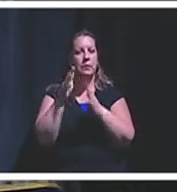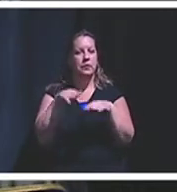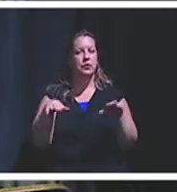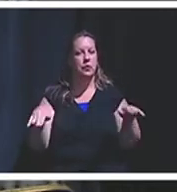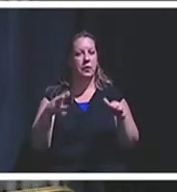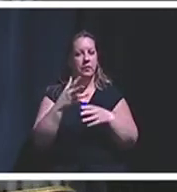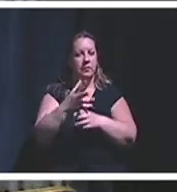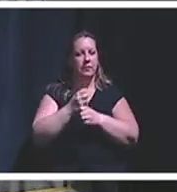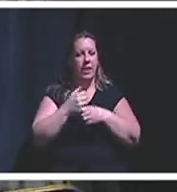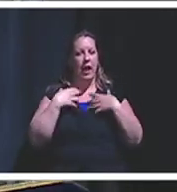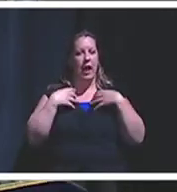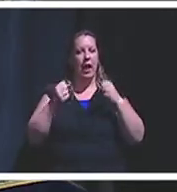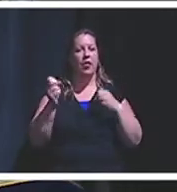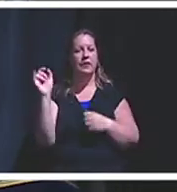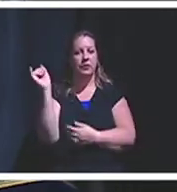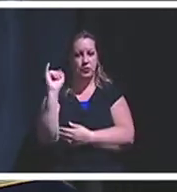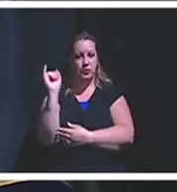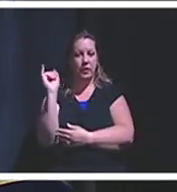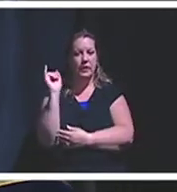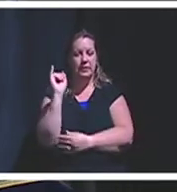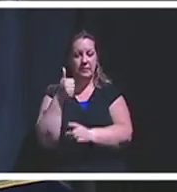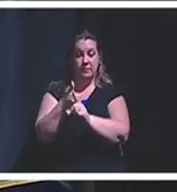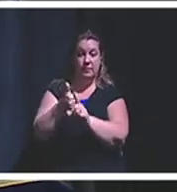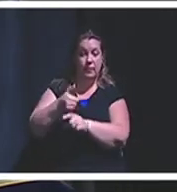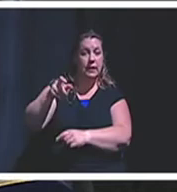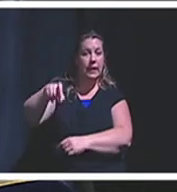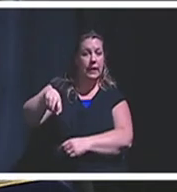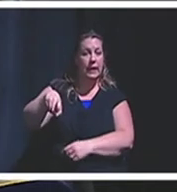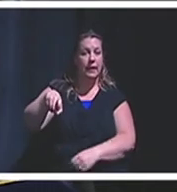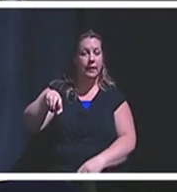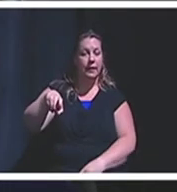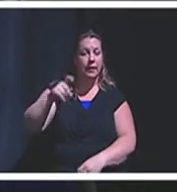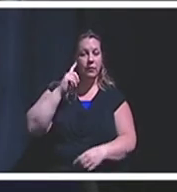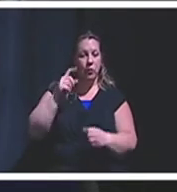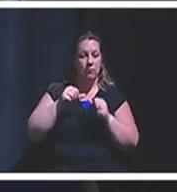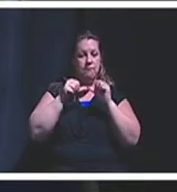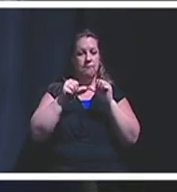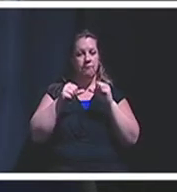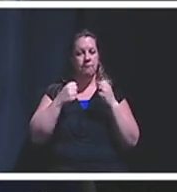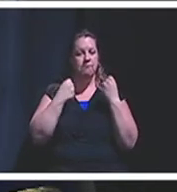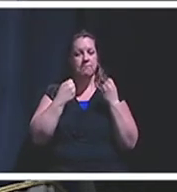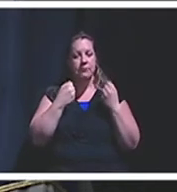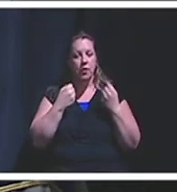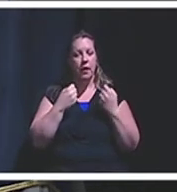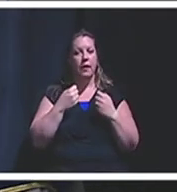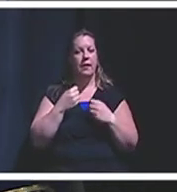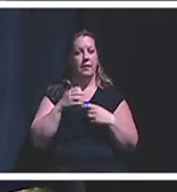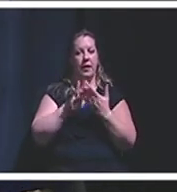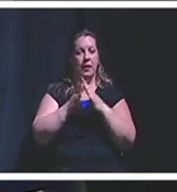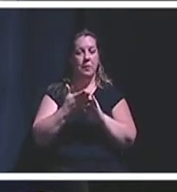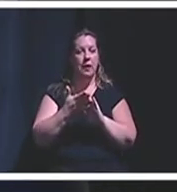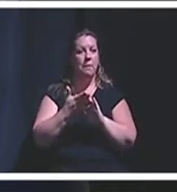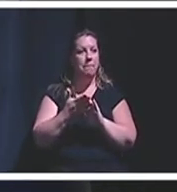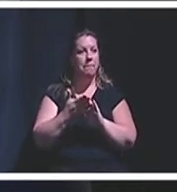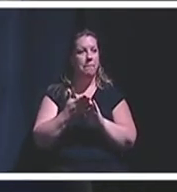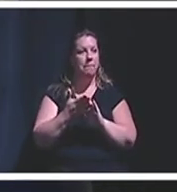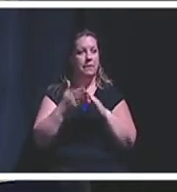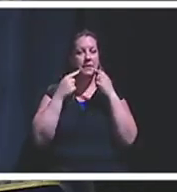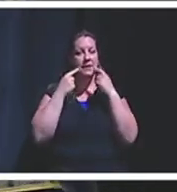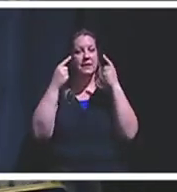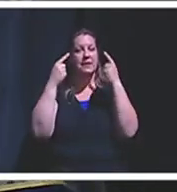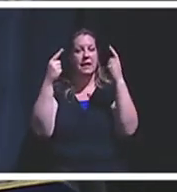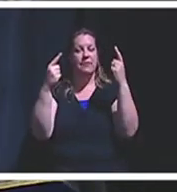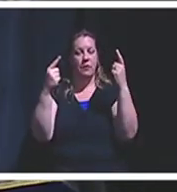the health insurance they need to stay strong and become successful